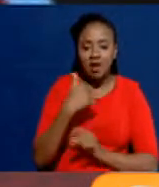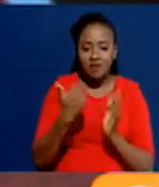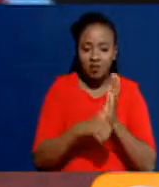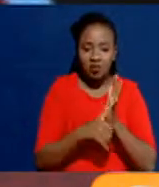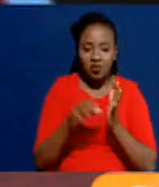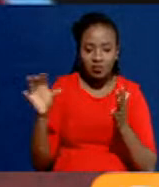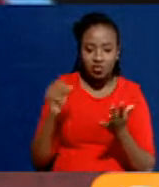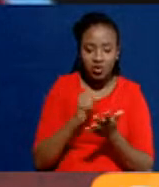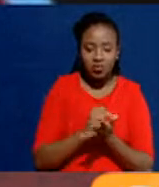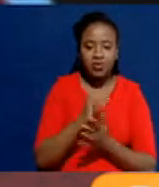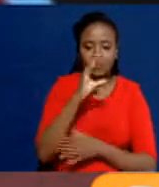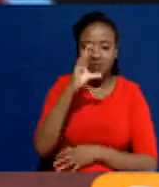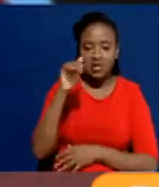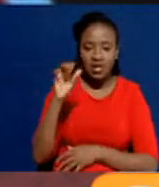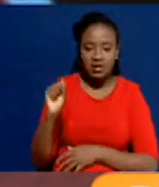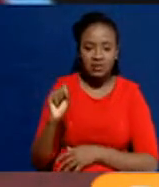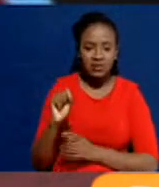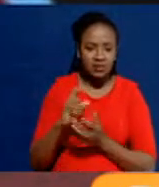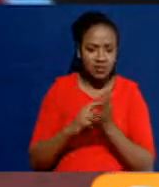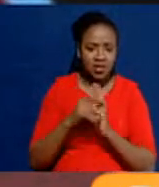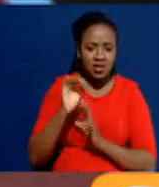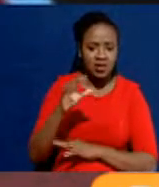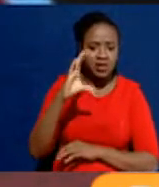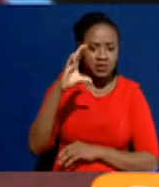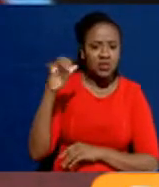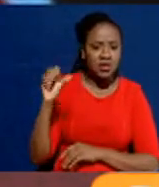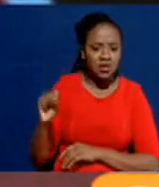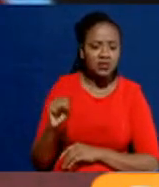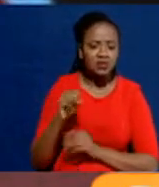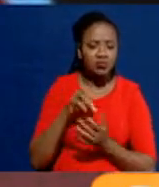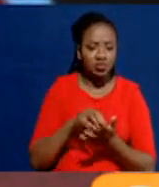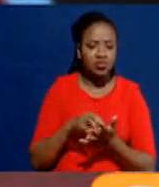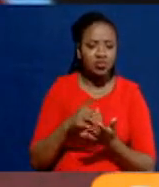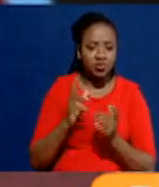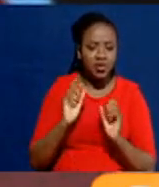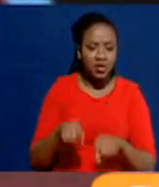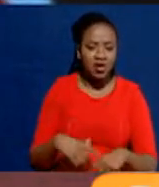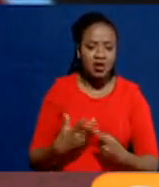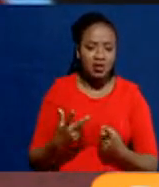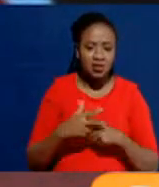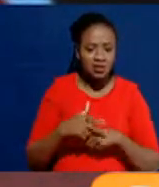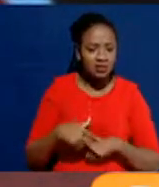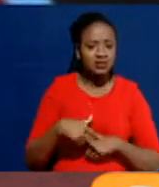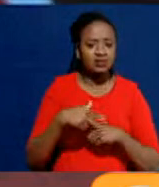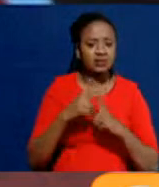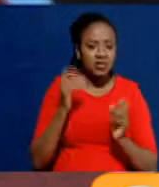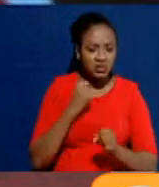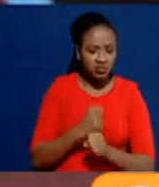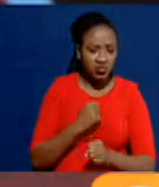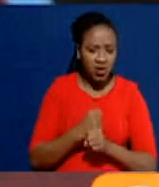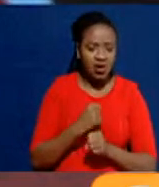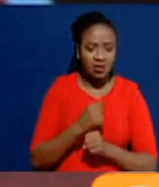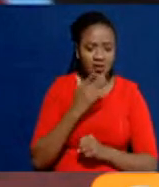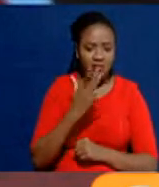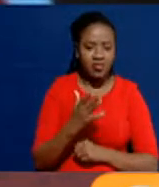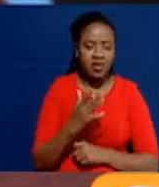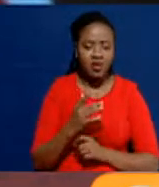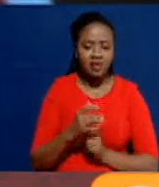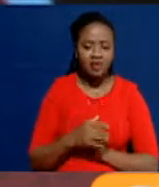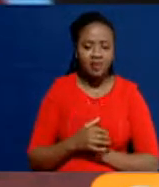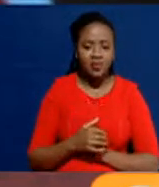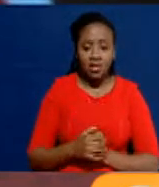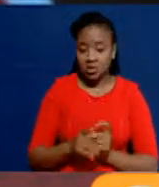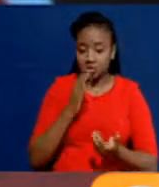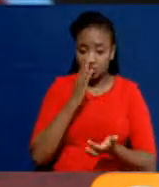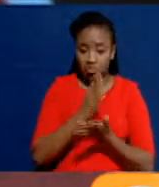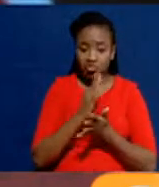CSS would actually be sworn in, and they'll start working in office, because even though we have